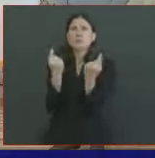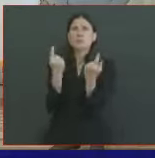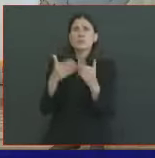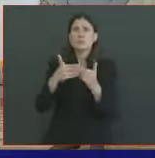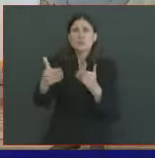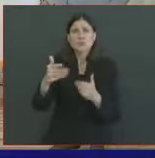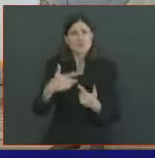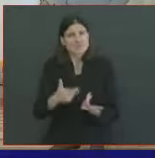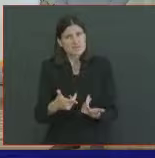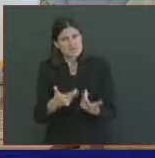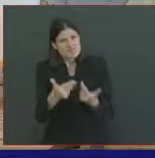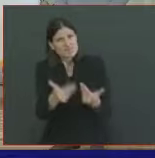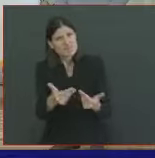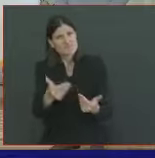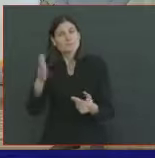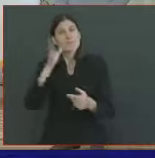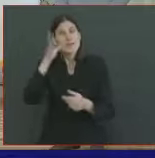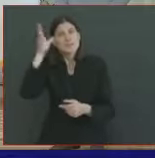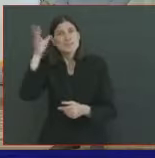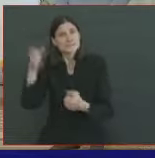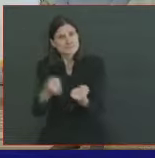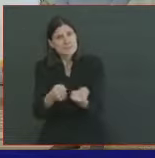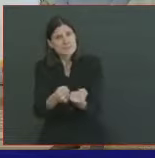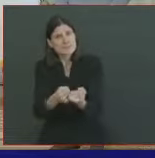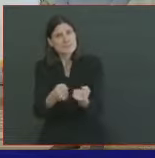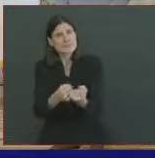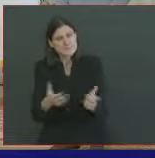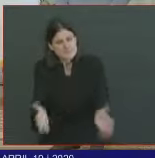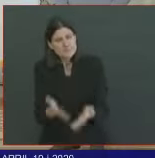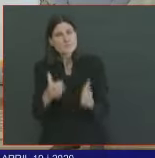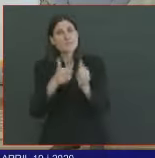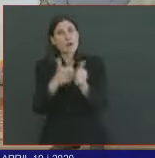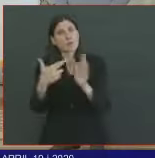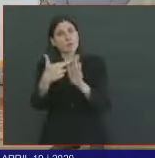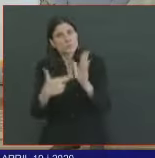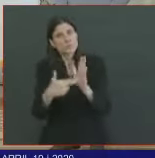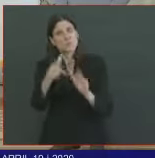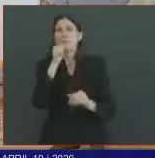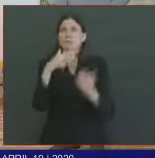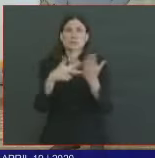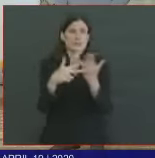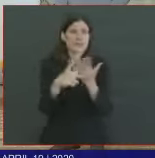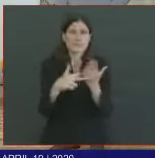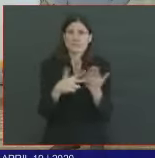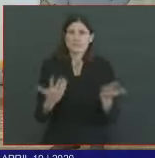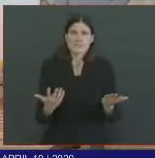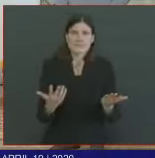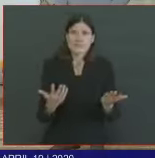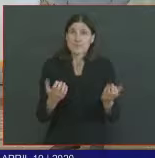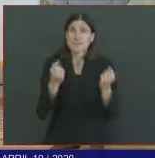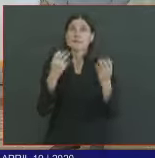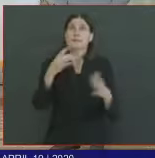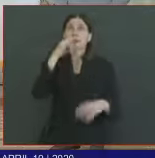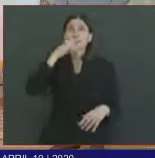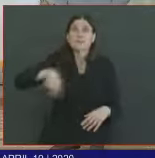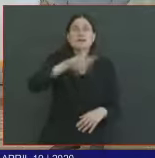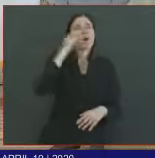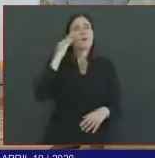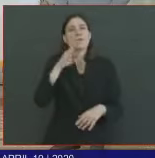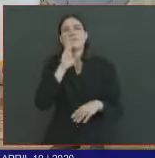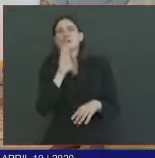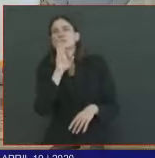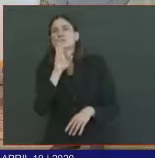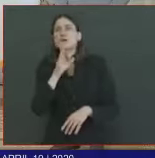do what the adults in your life are asking you to do. I know a lot of kids are frustrated. This isn't the spring